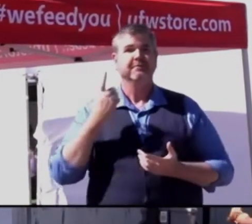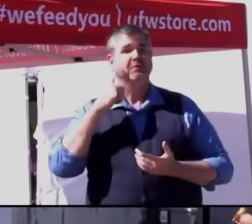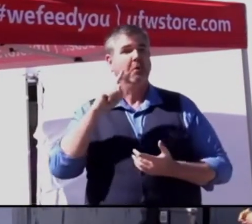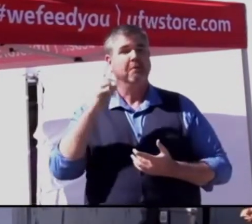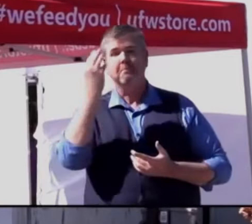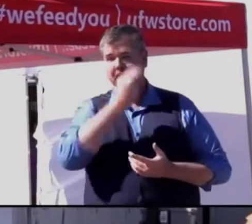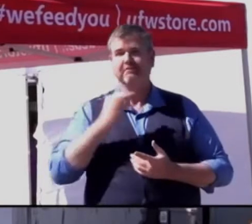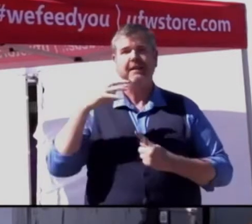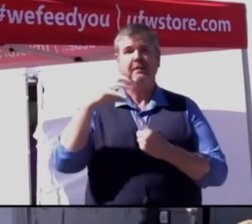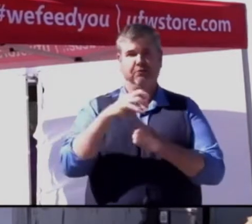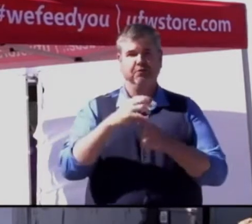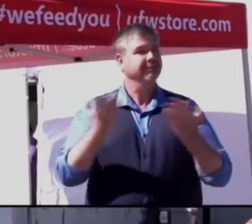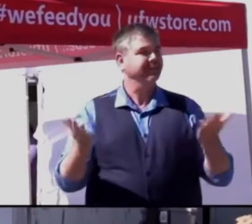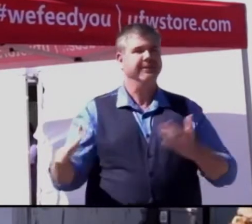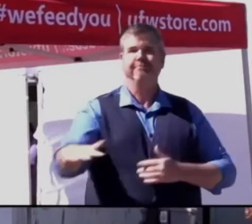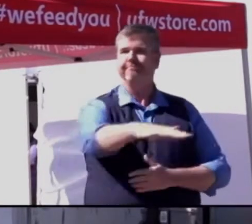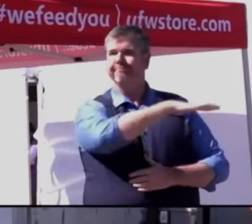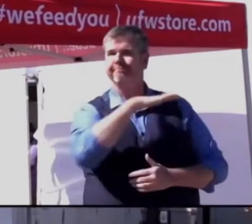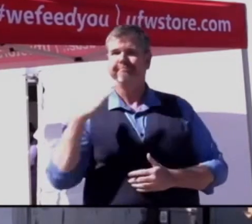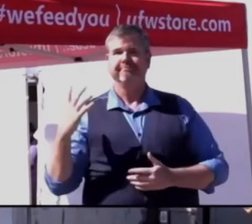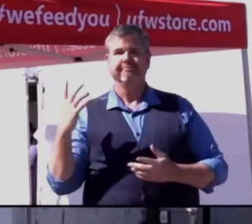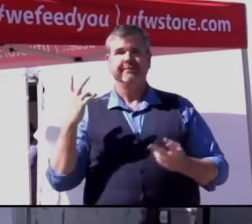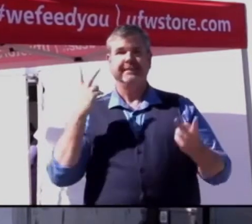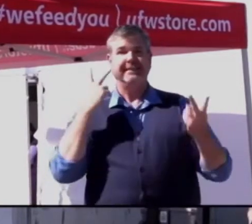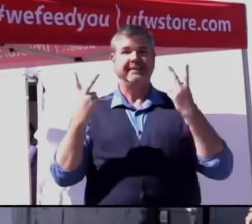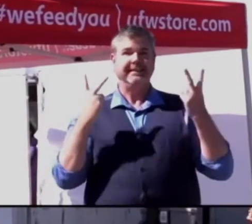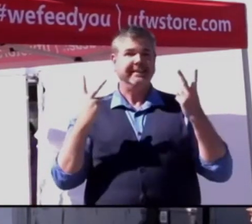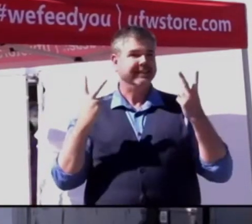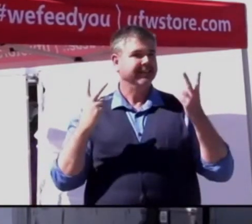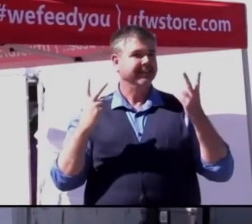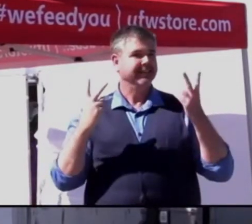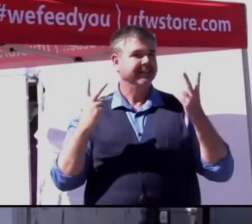to see everyone here getting vaccinated.